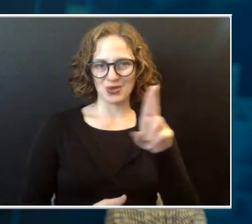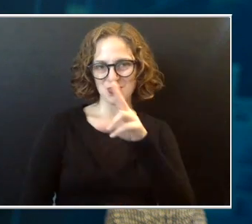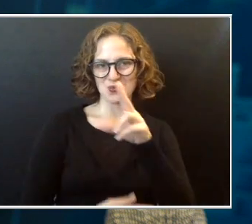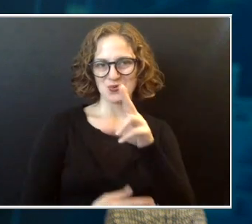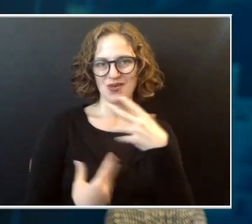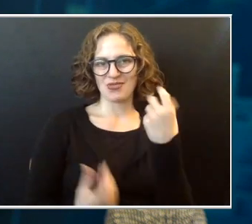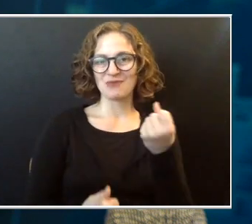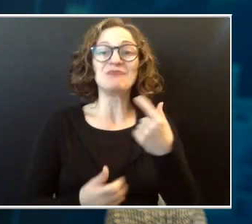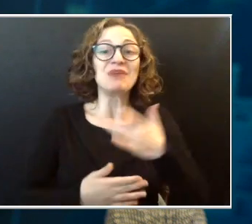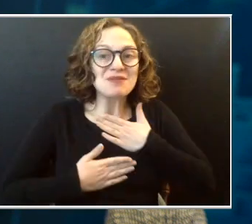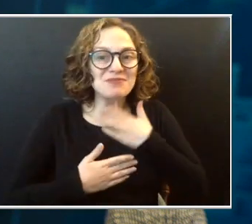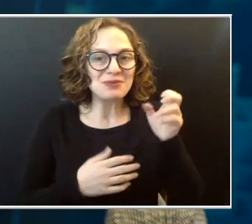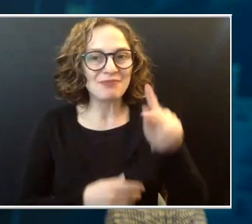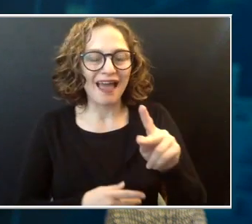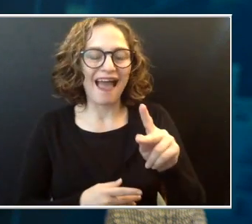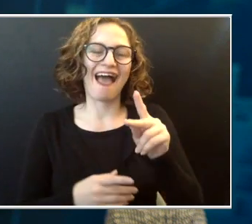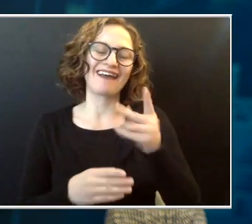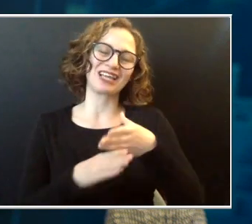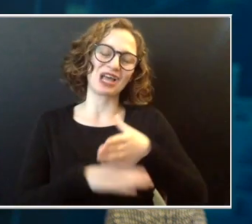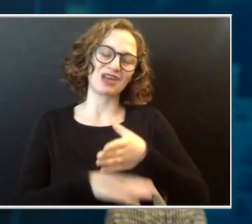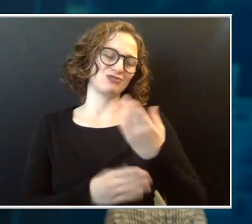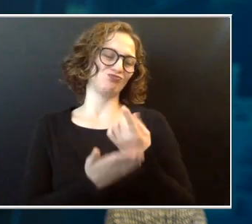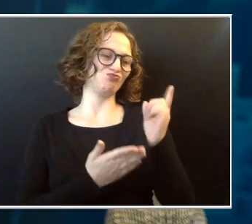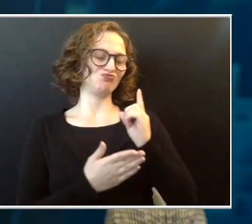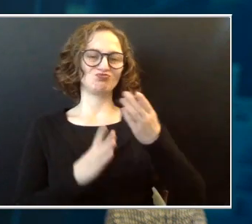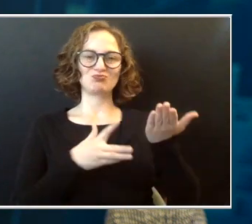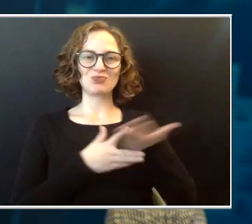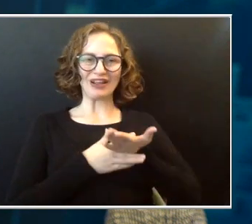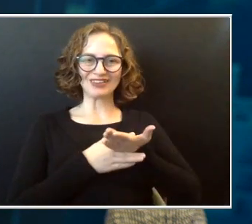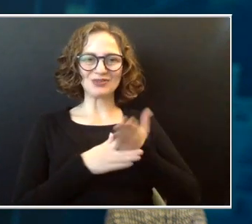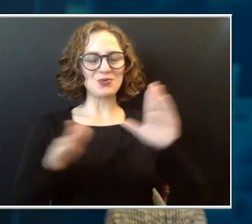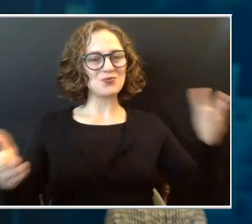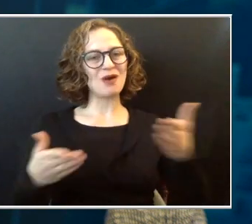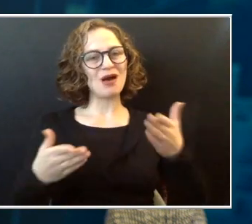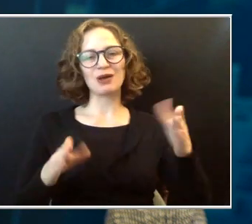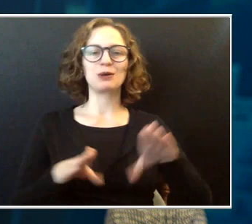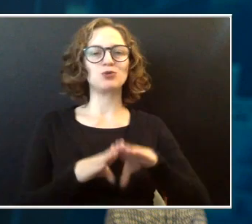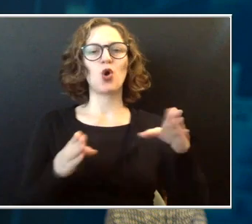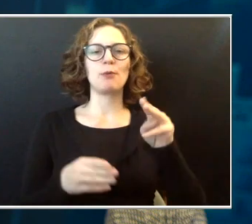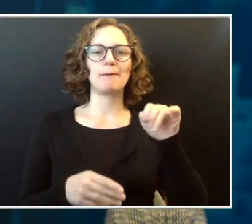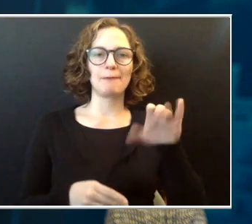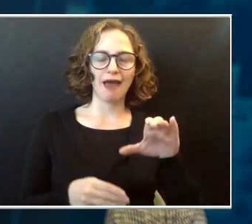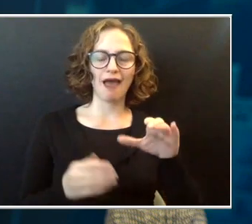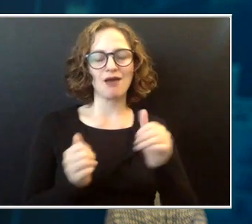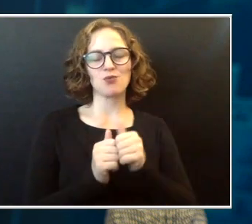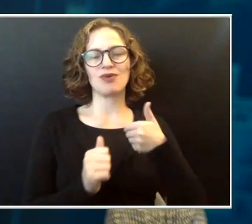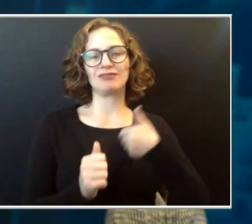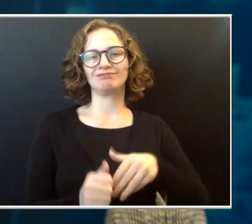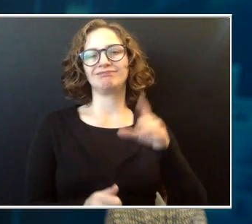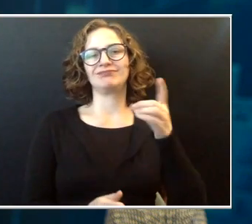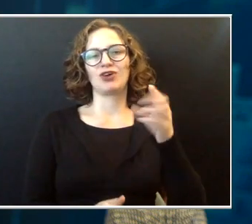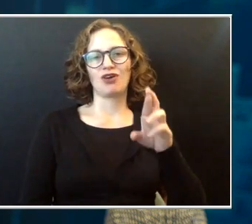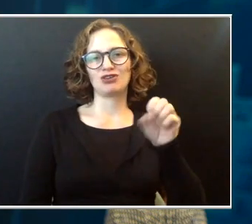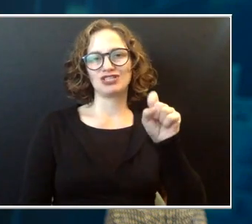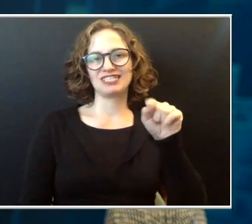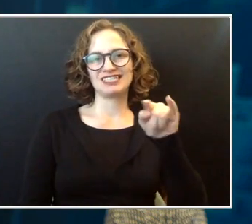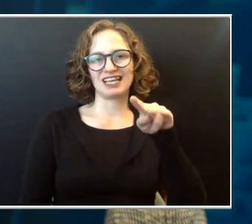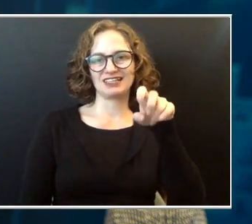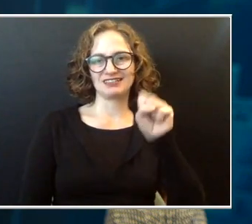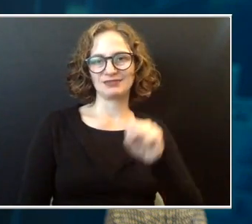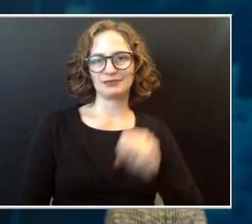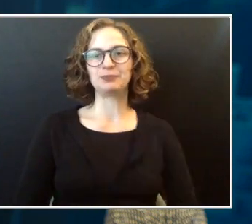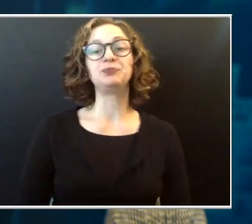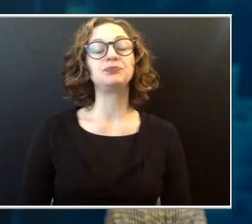week. Welcome to Open Mics with Dr. Stites. A woman wants to hear the words, "You have breast cancer."